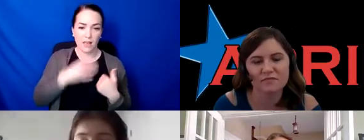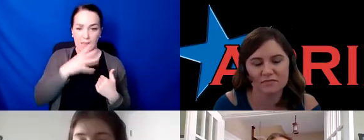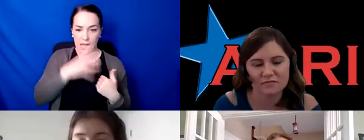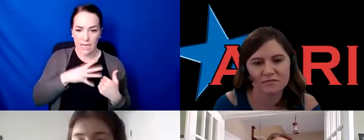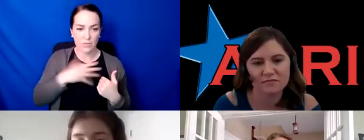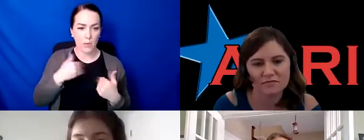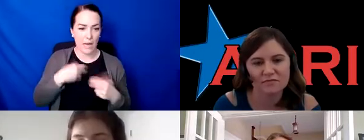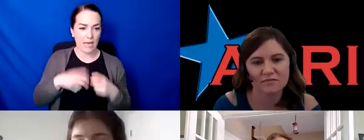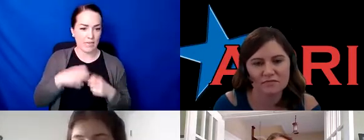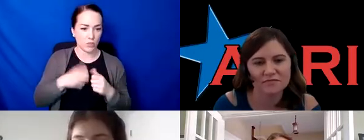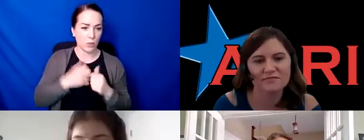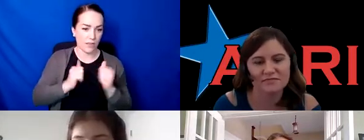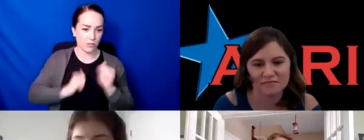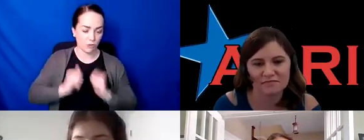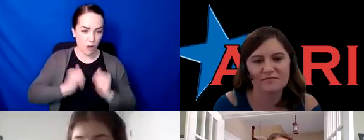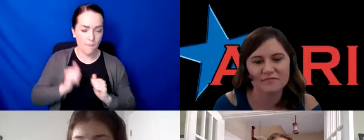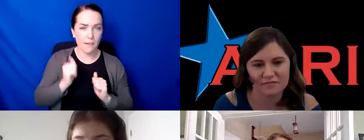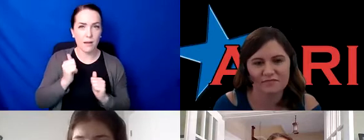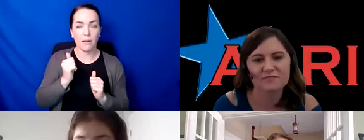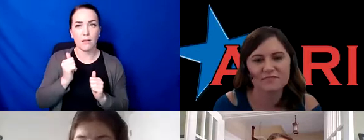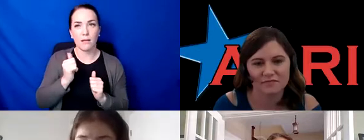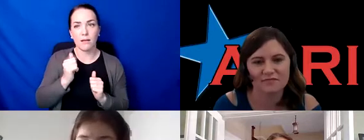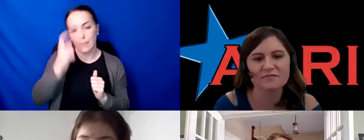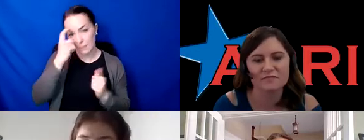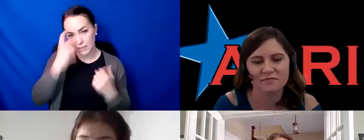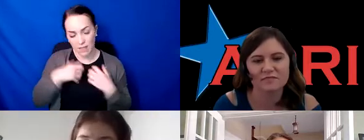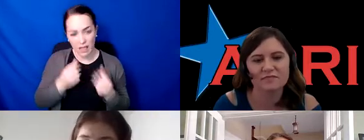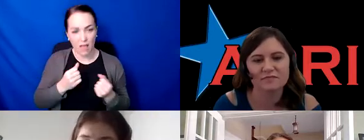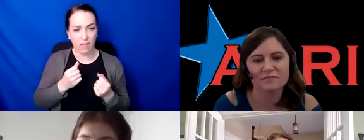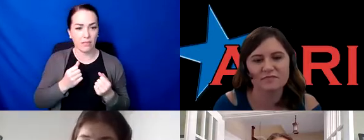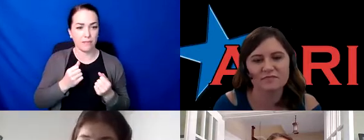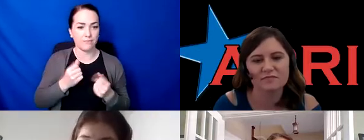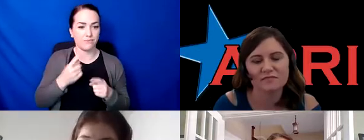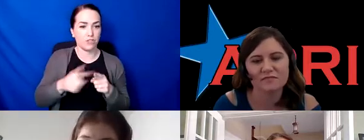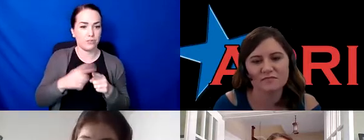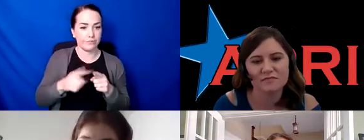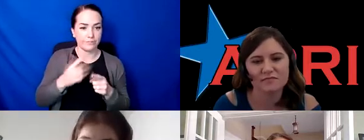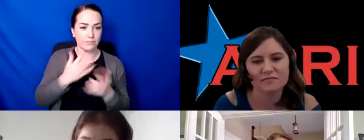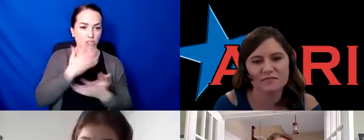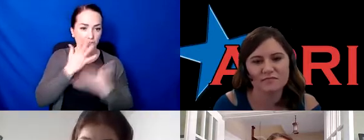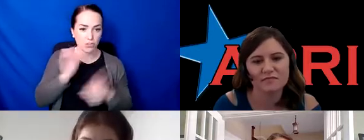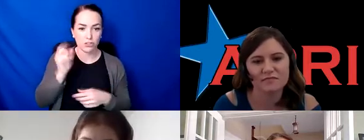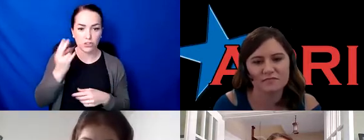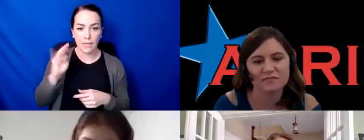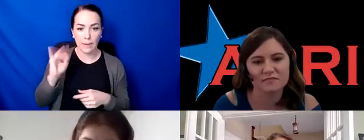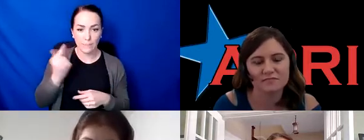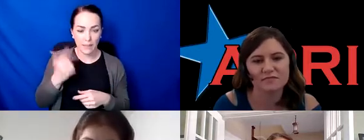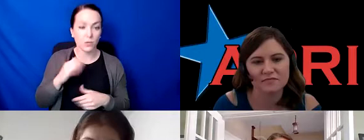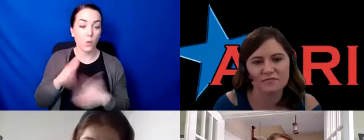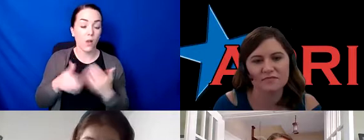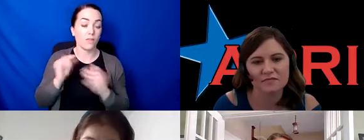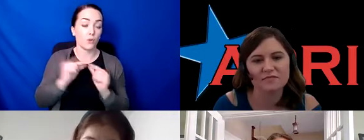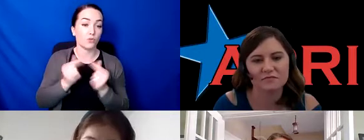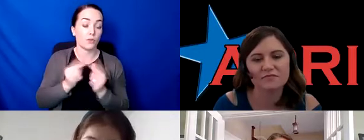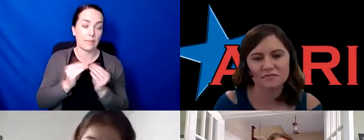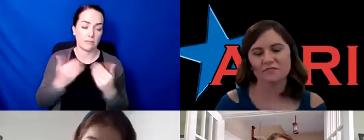issue with drama and, mental health shaming and all kind of stuff. So just those group meetings were really